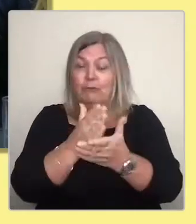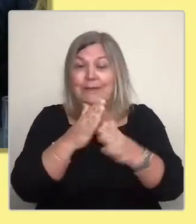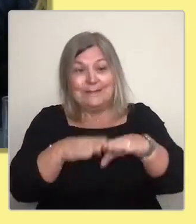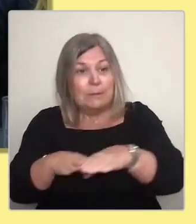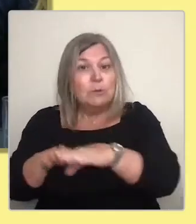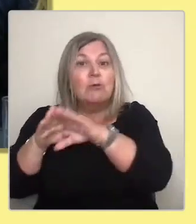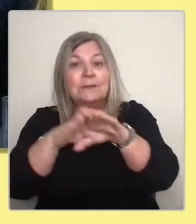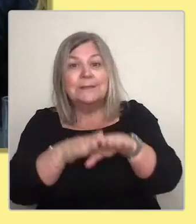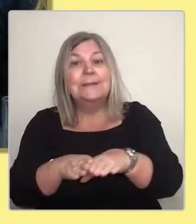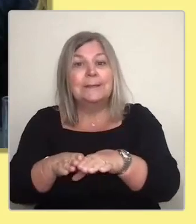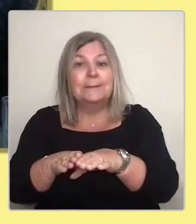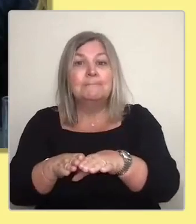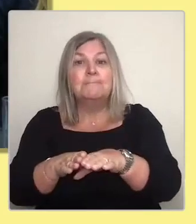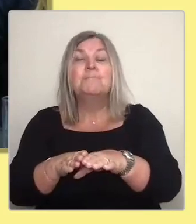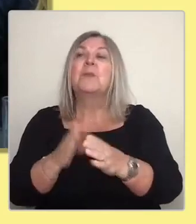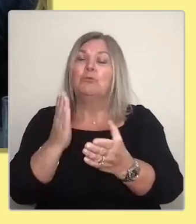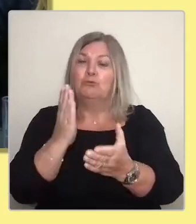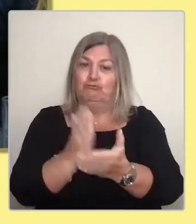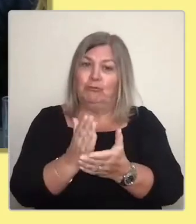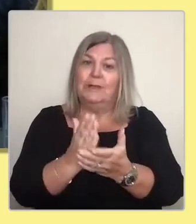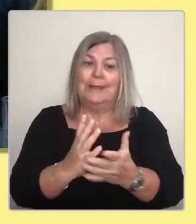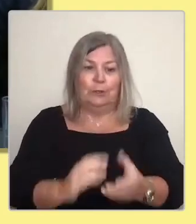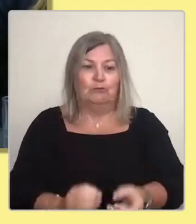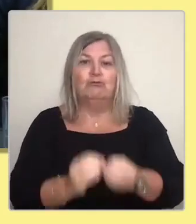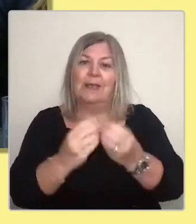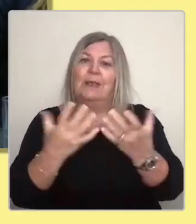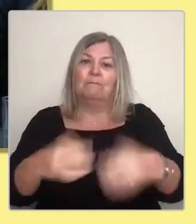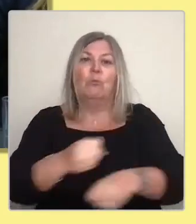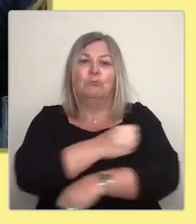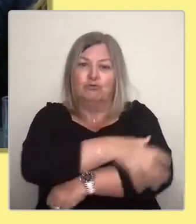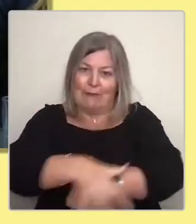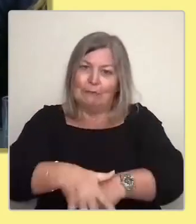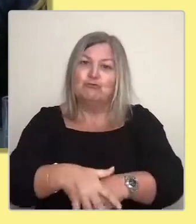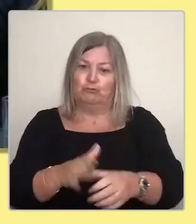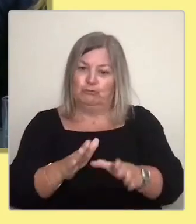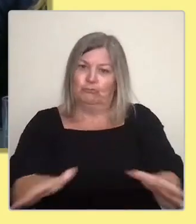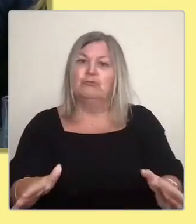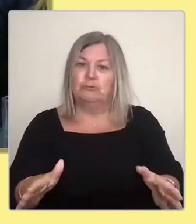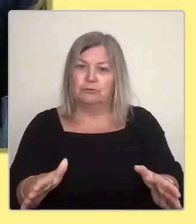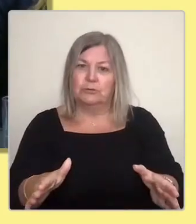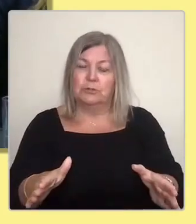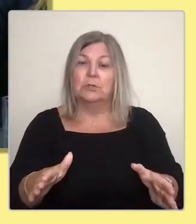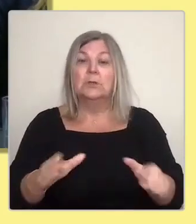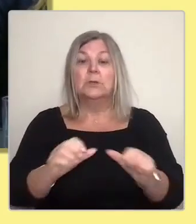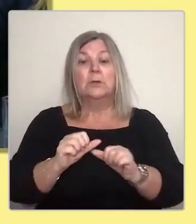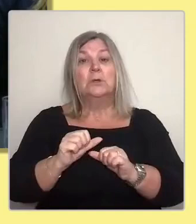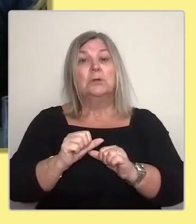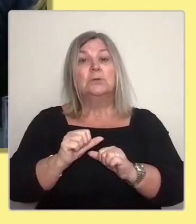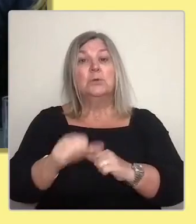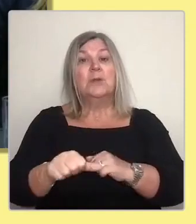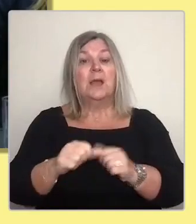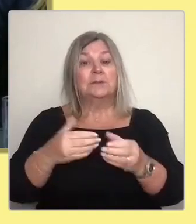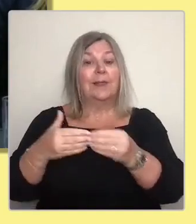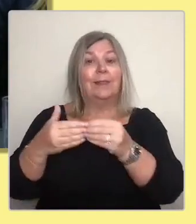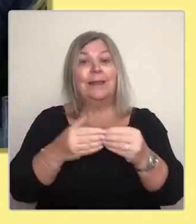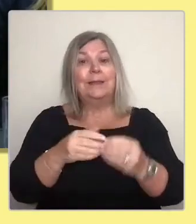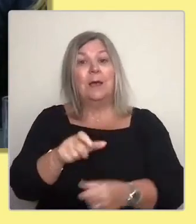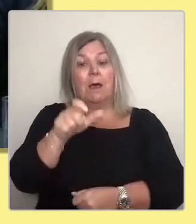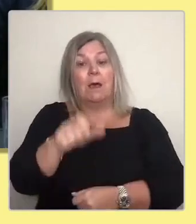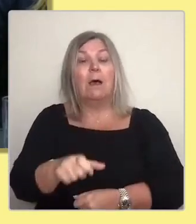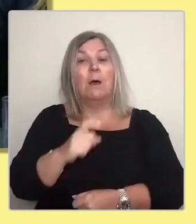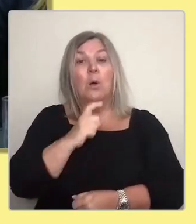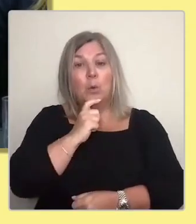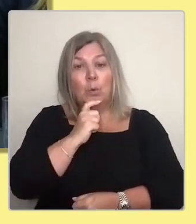is built from the grassroots up. So the next leader that we need is someone who can persuade no voters to vote